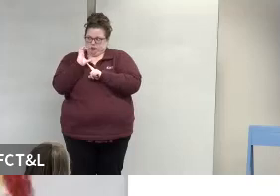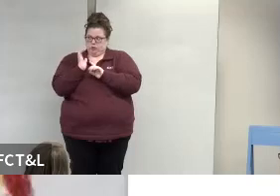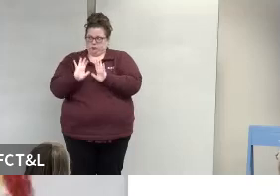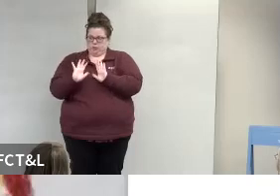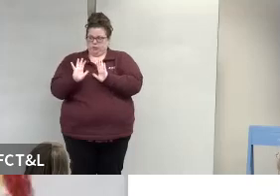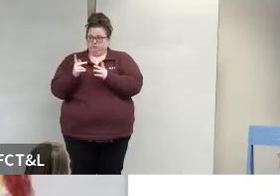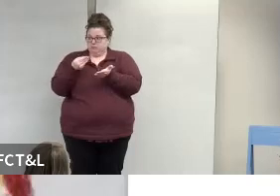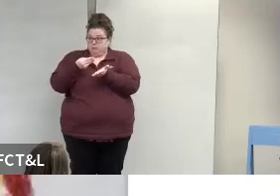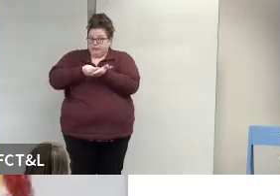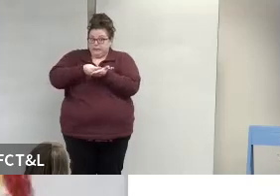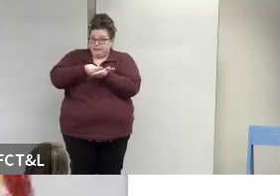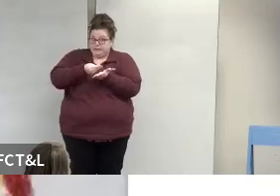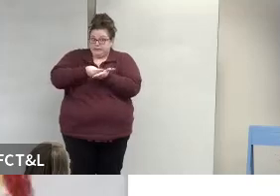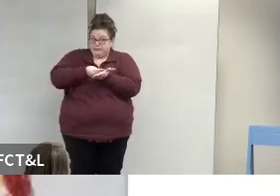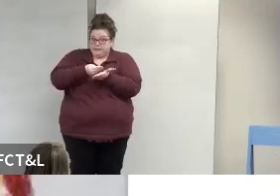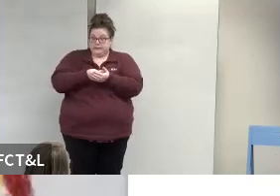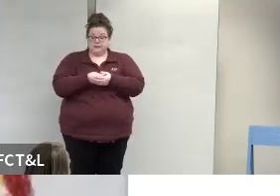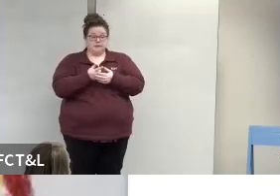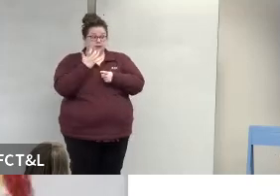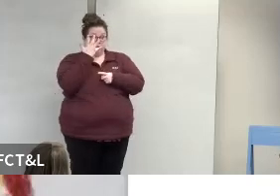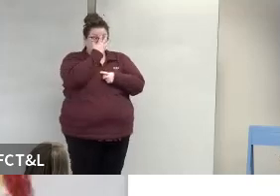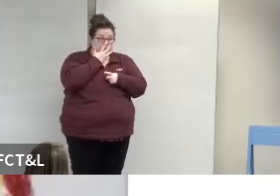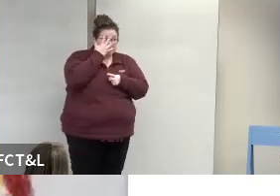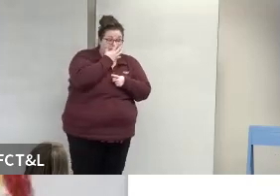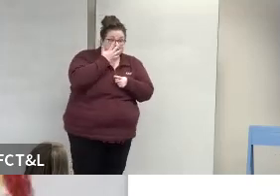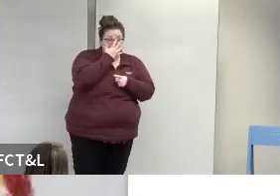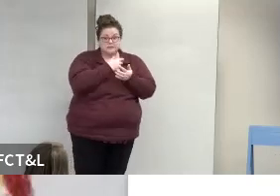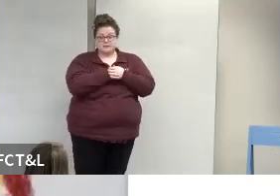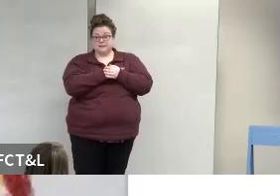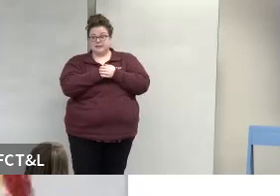certain topics you don't talk about in hearing culture. For example, money,